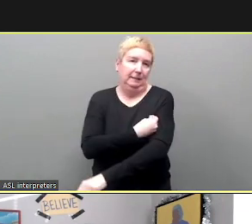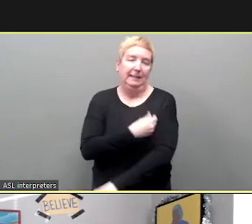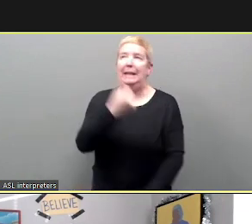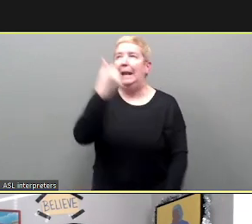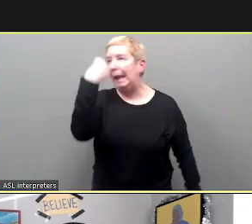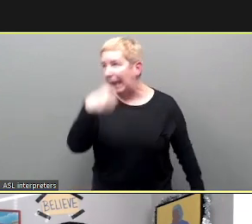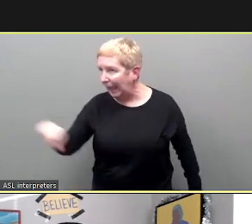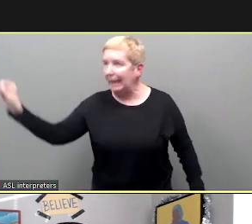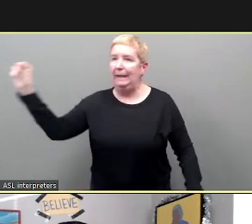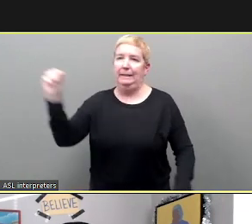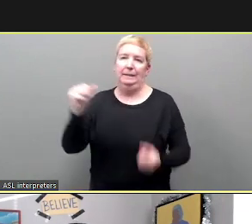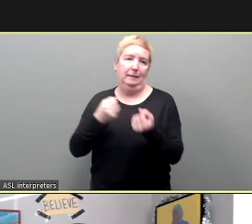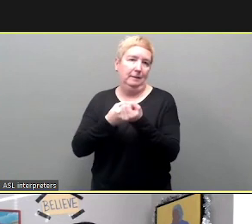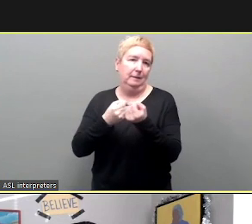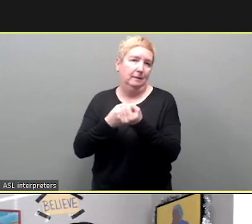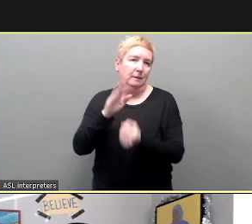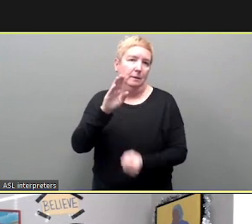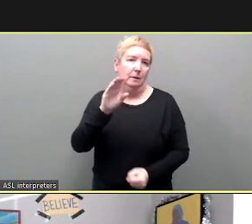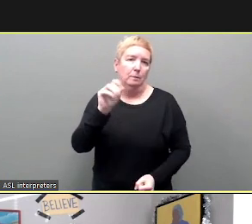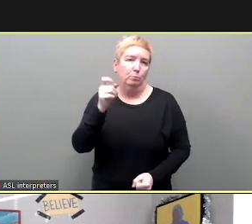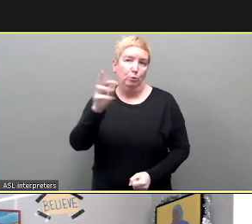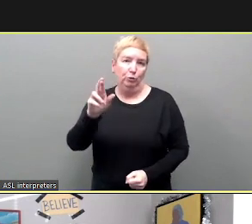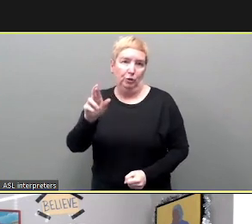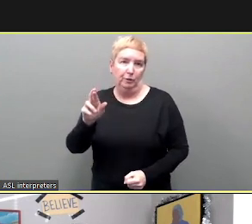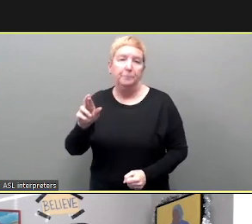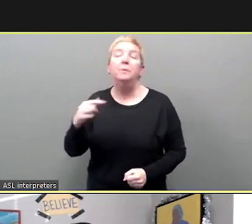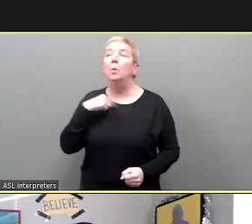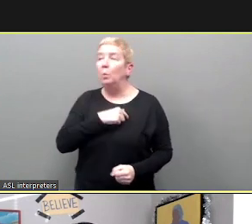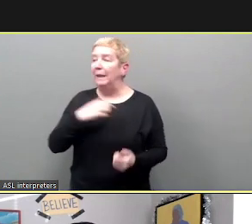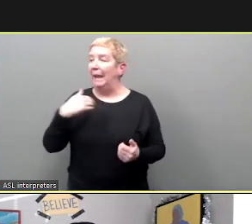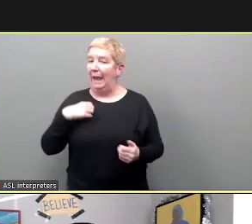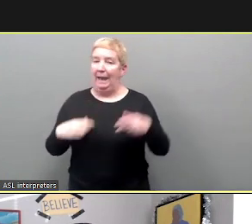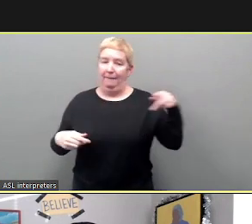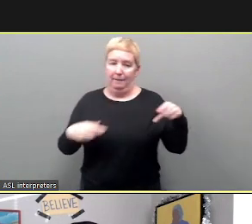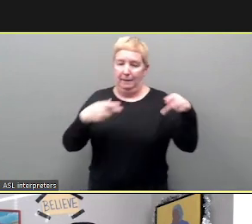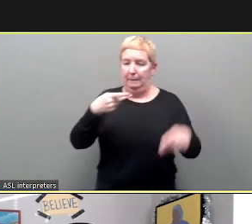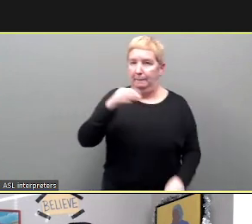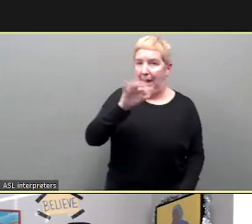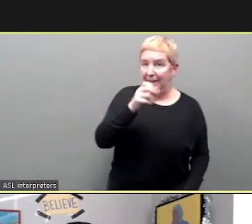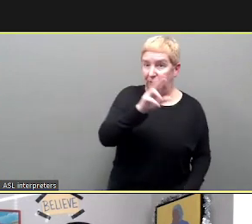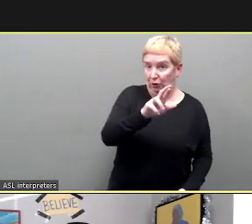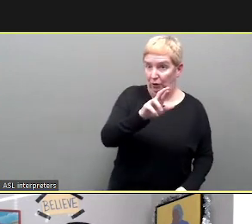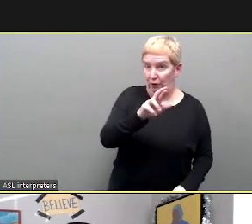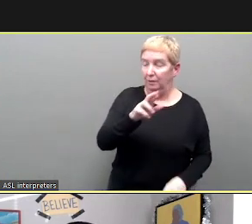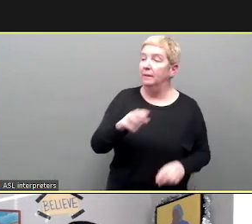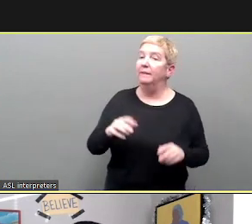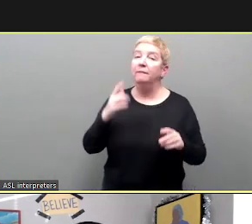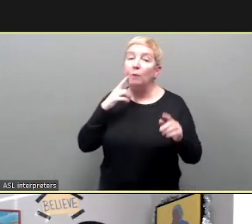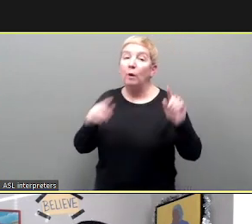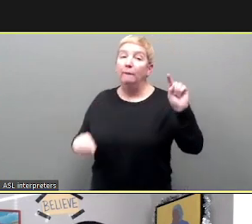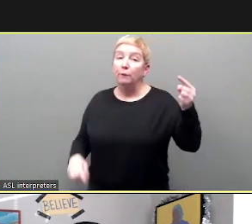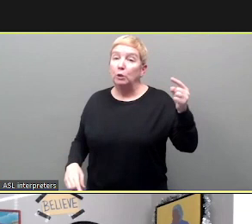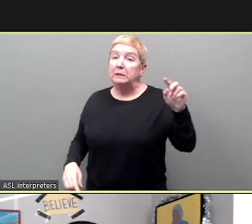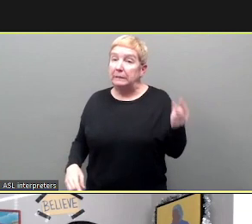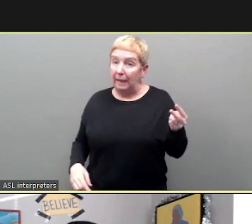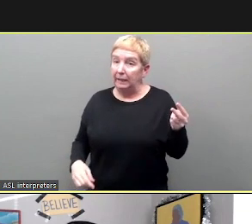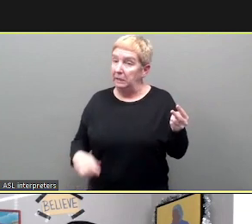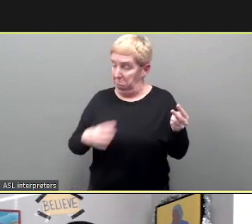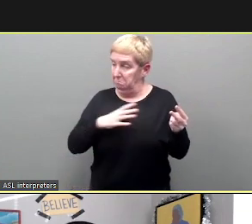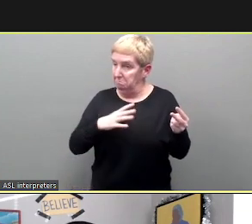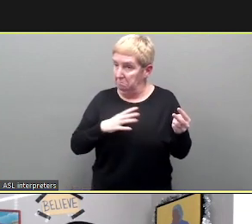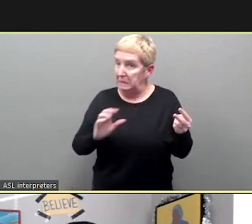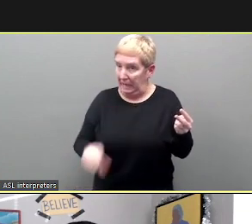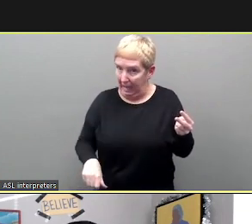booster. We currently have the Pfizer series, so the Pfizer primary series, so your first 2 doses